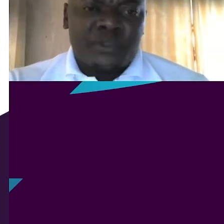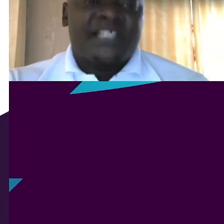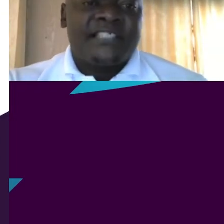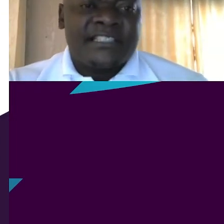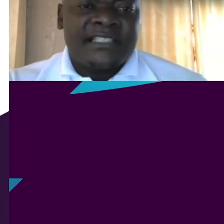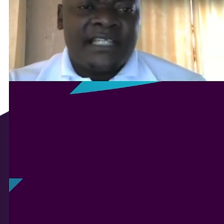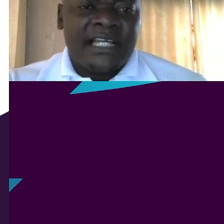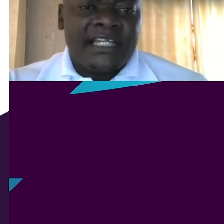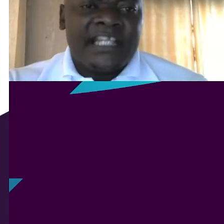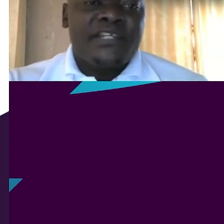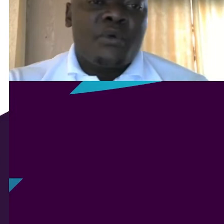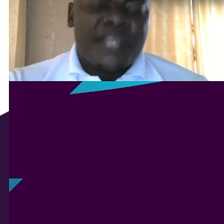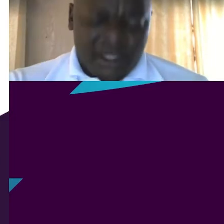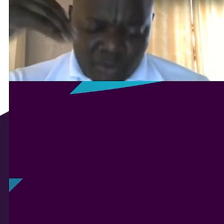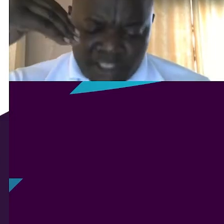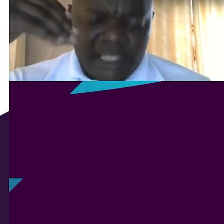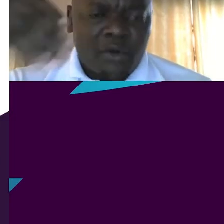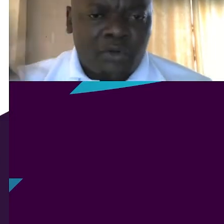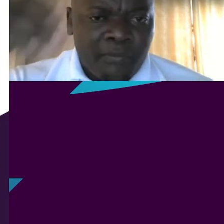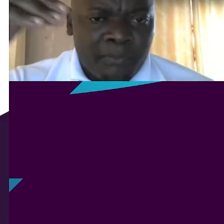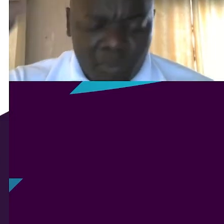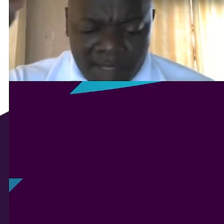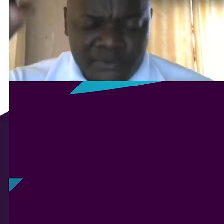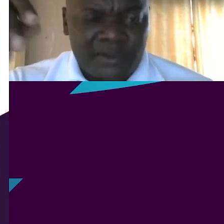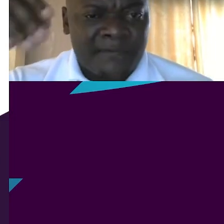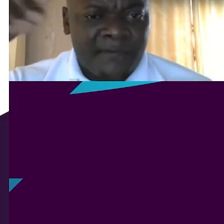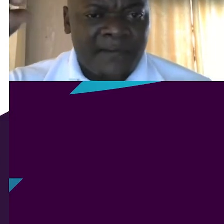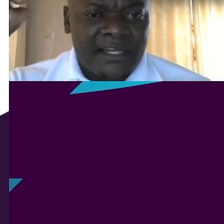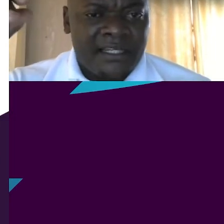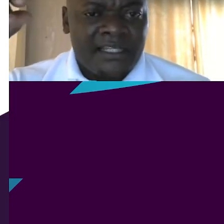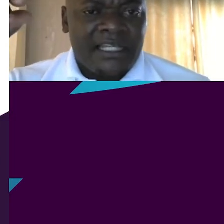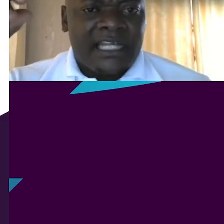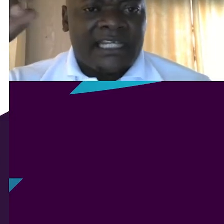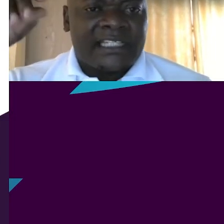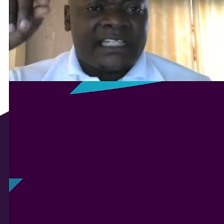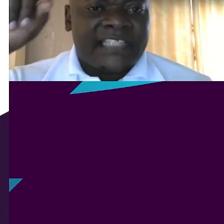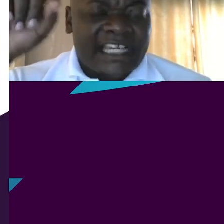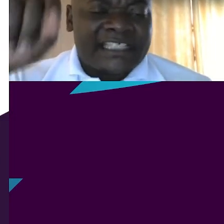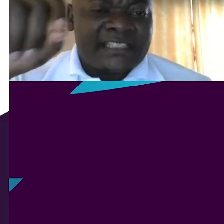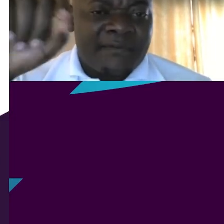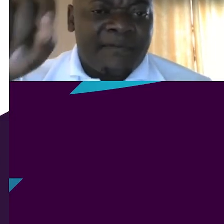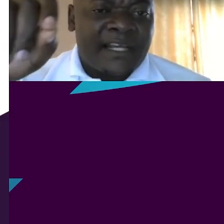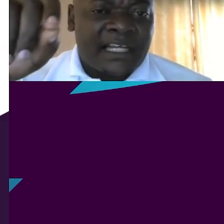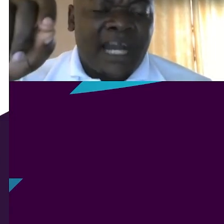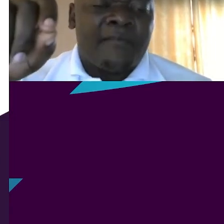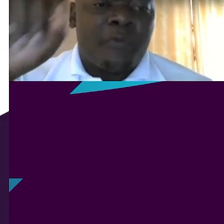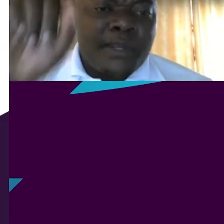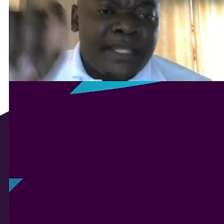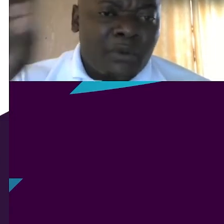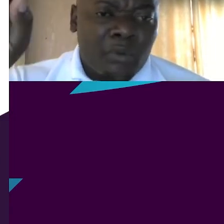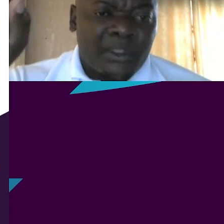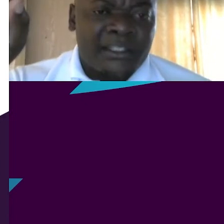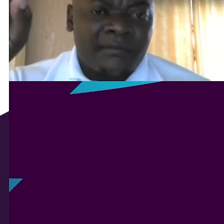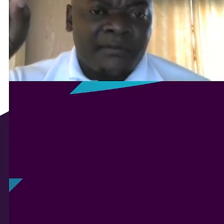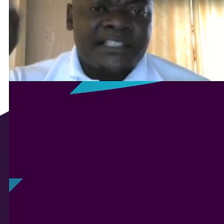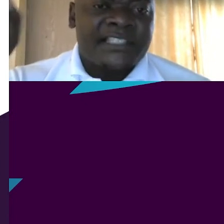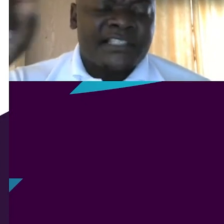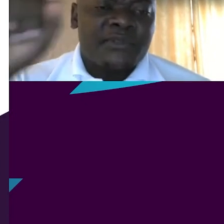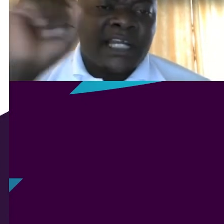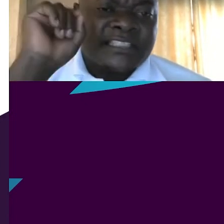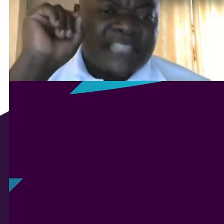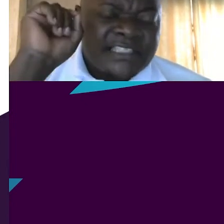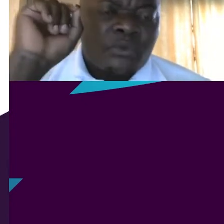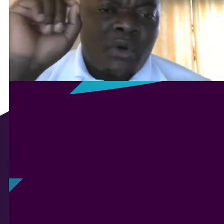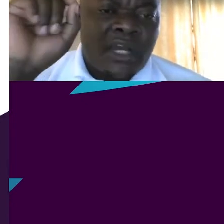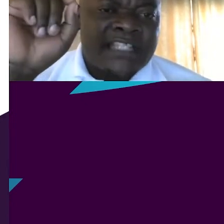course, the strategy is there. Then we are doing a lot of programs with FIFA that are targeting FIFA and CAF, women only. For